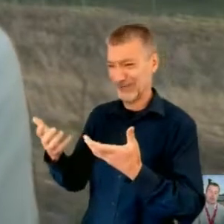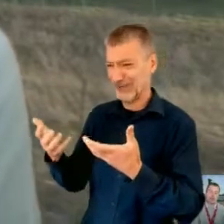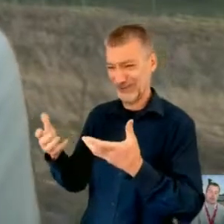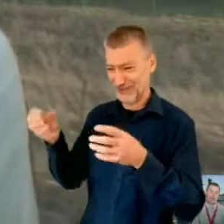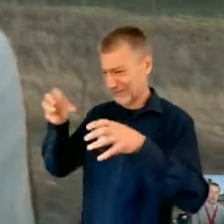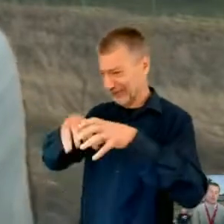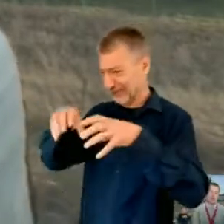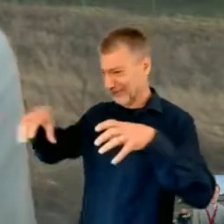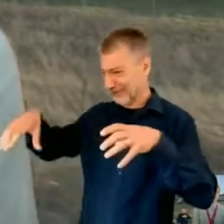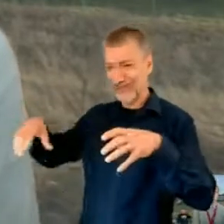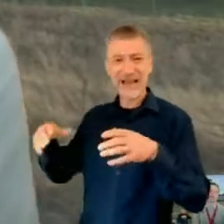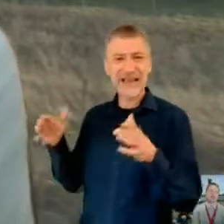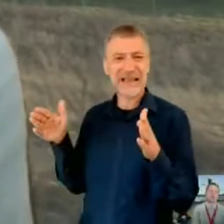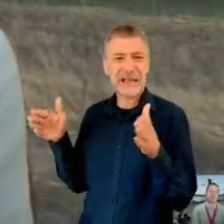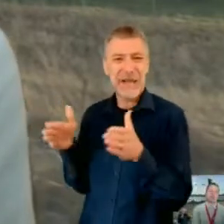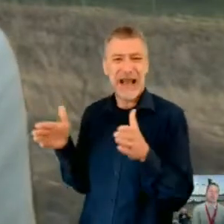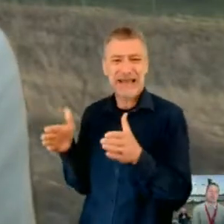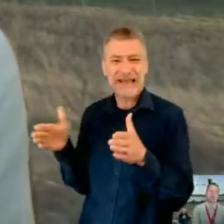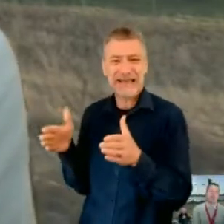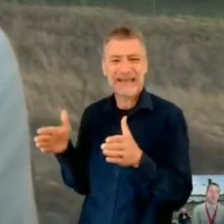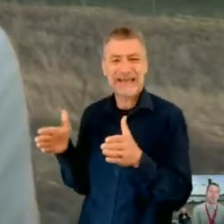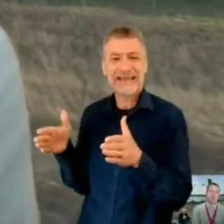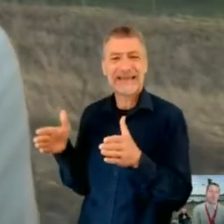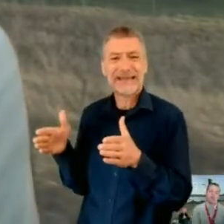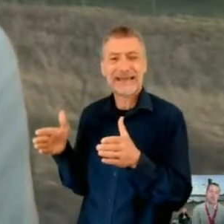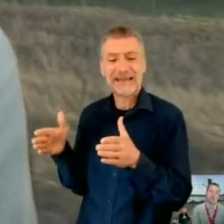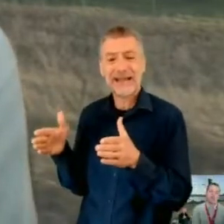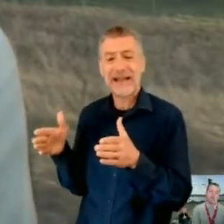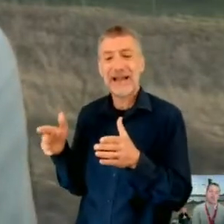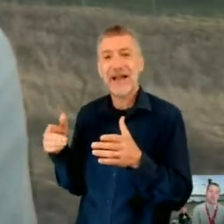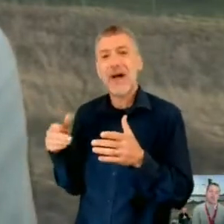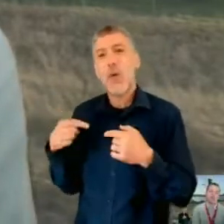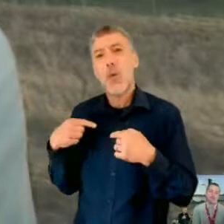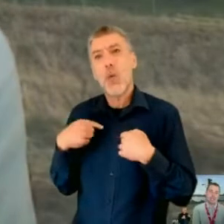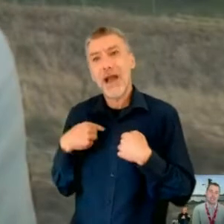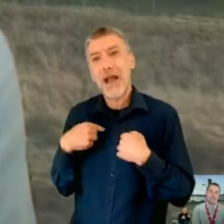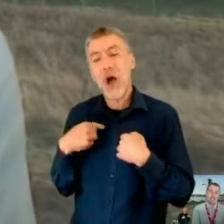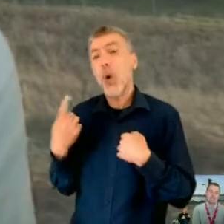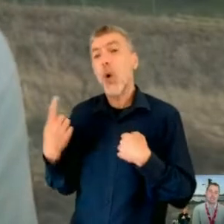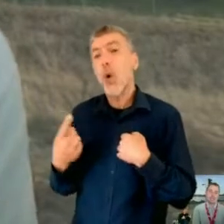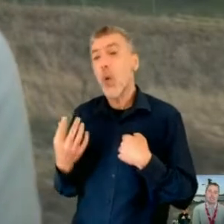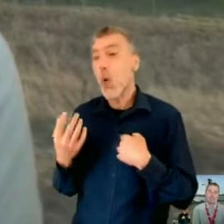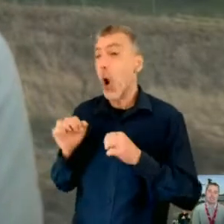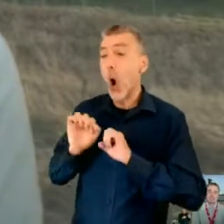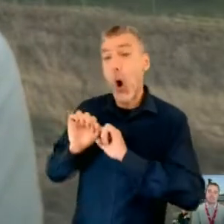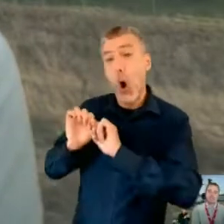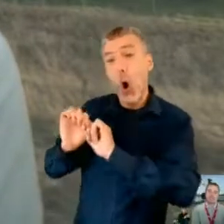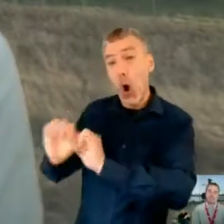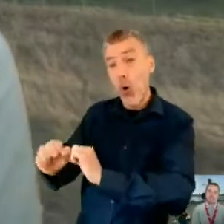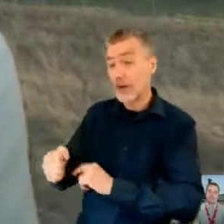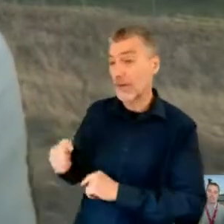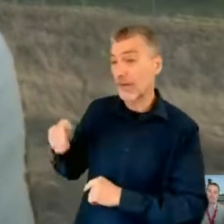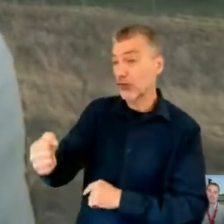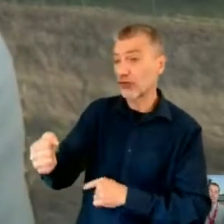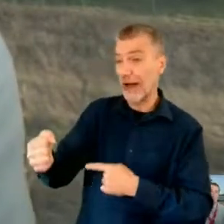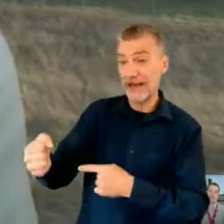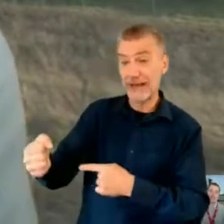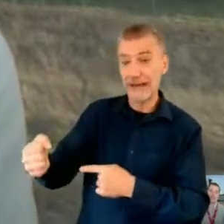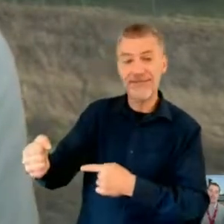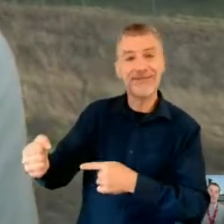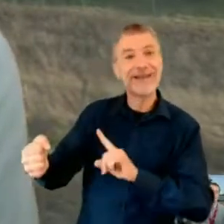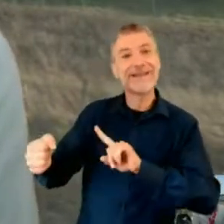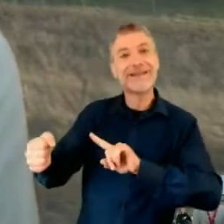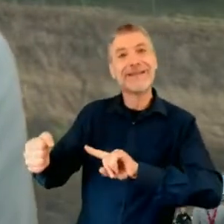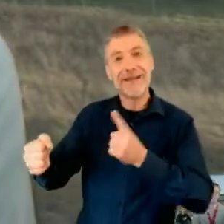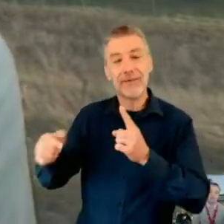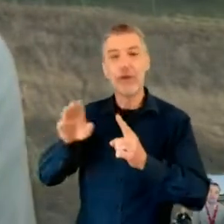we're referred to, we don't own the trains that we operate. And so making a change, and often these trains take a long time to develop, we